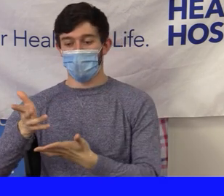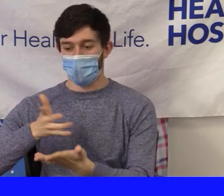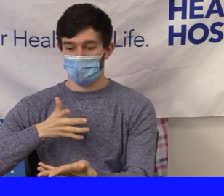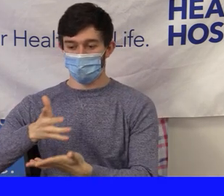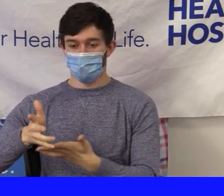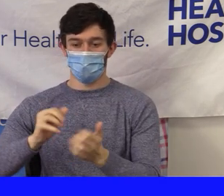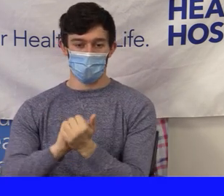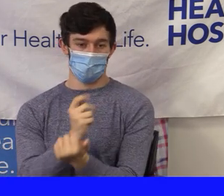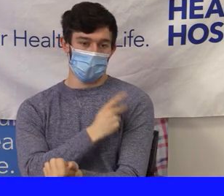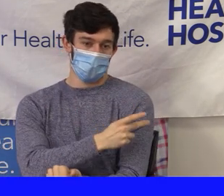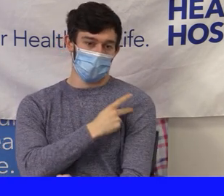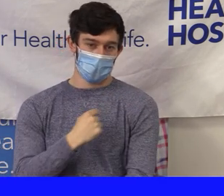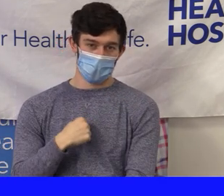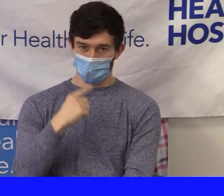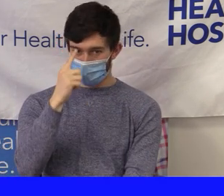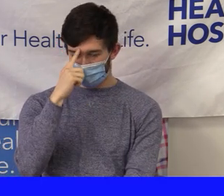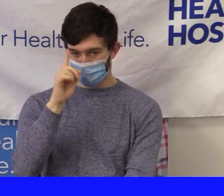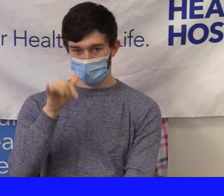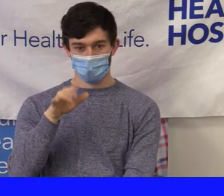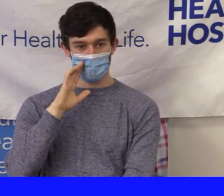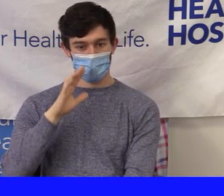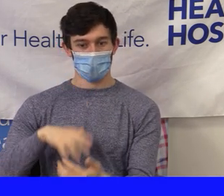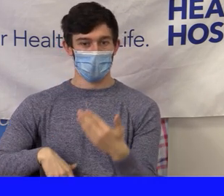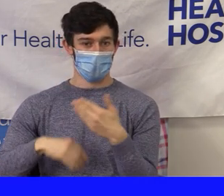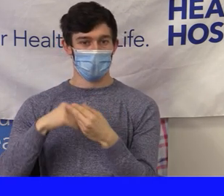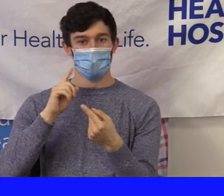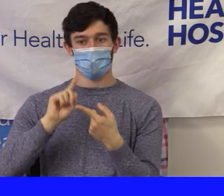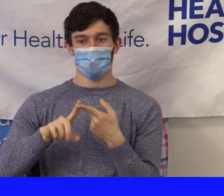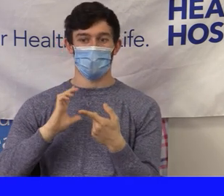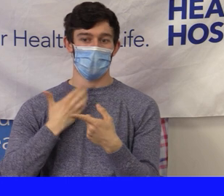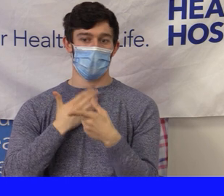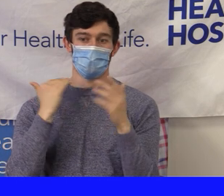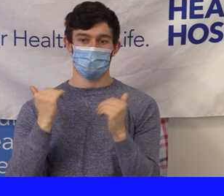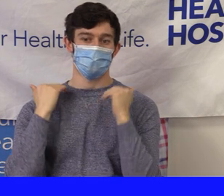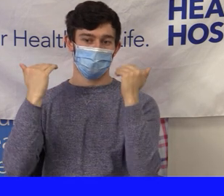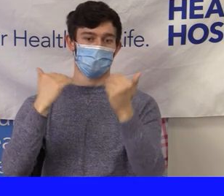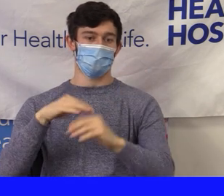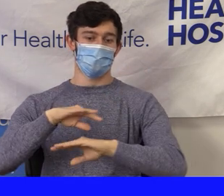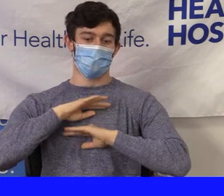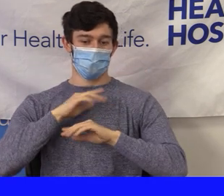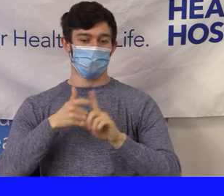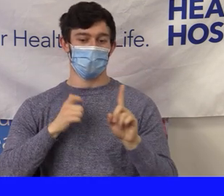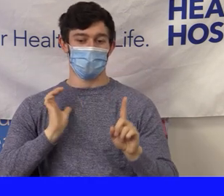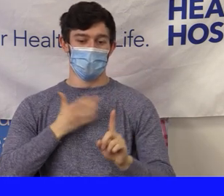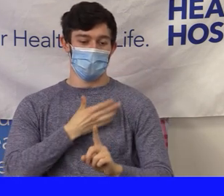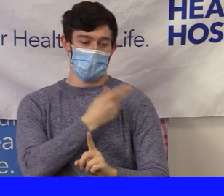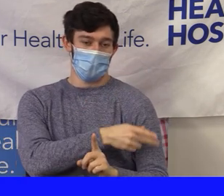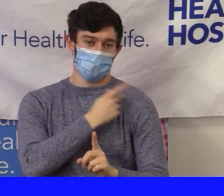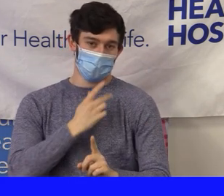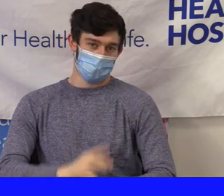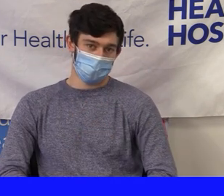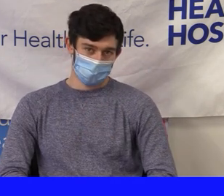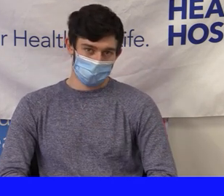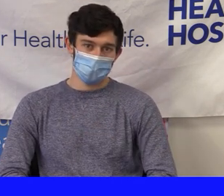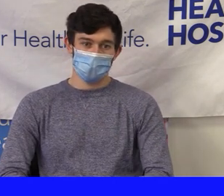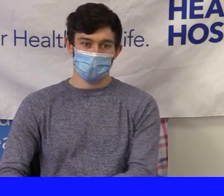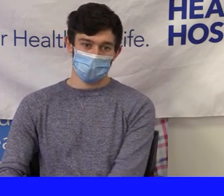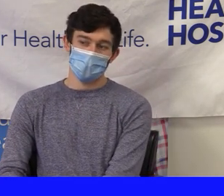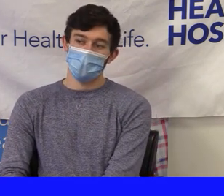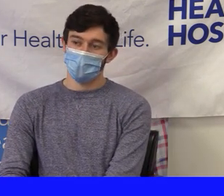engagement there that also, I think, adds to the high level of satisfaction with many of our